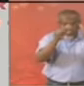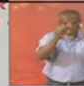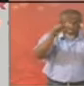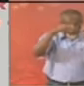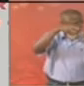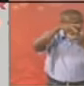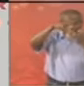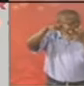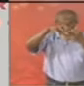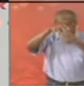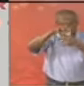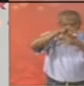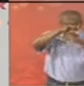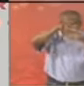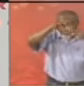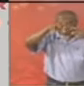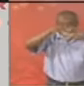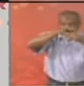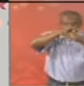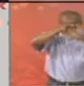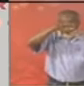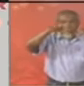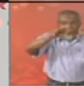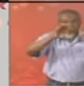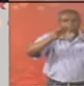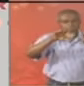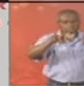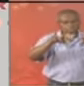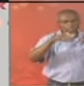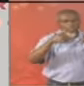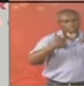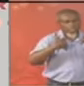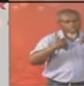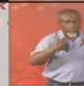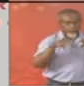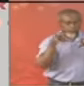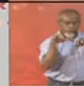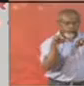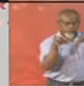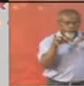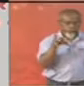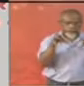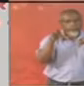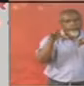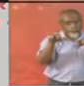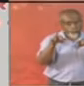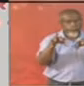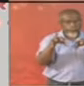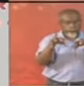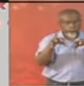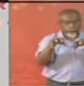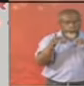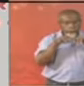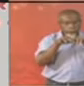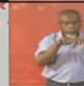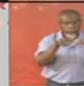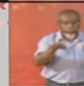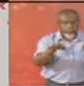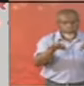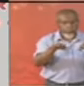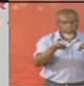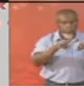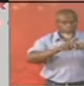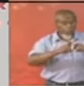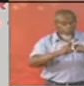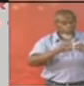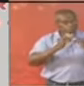is one of the factors that has continued to spawn clusters of cases, and the mask wearing is one of the things that helps to reduce that risk